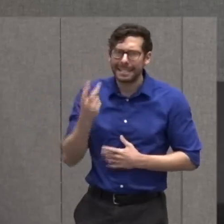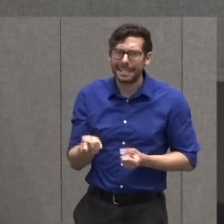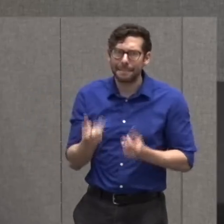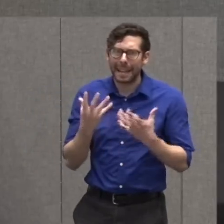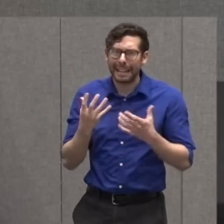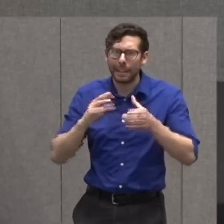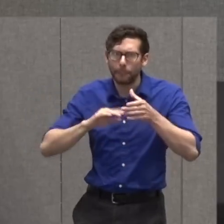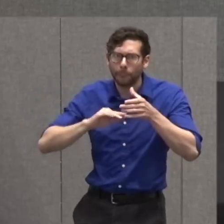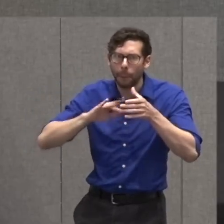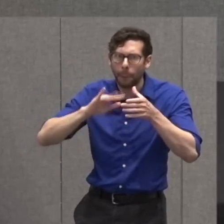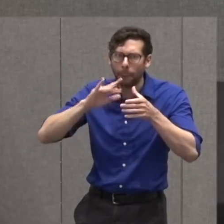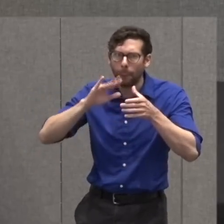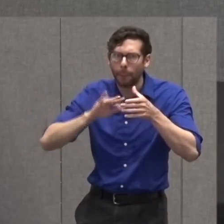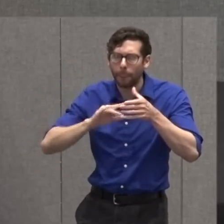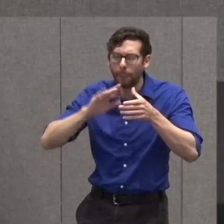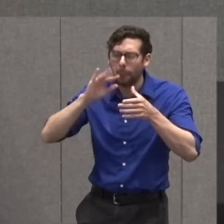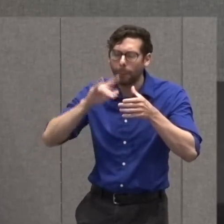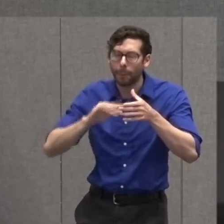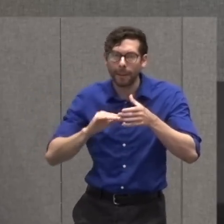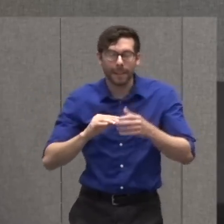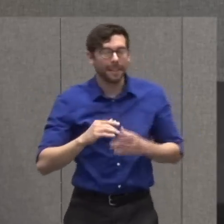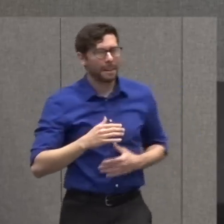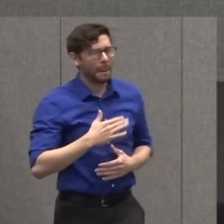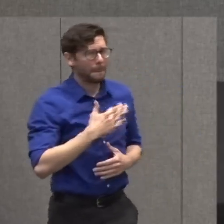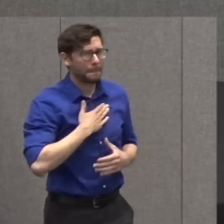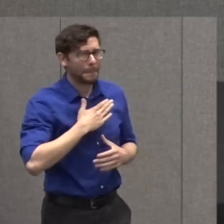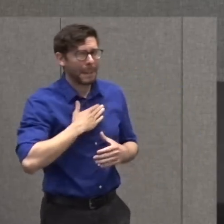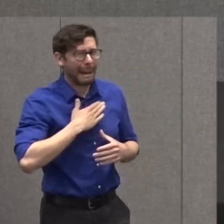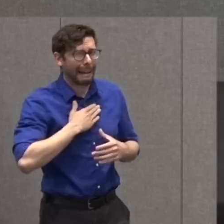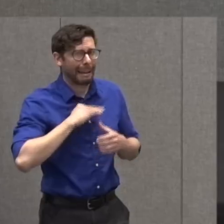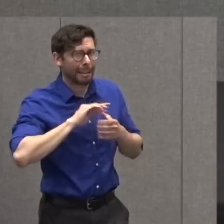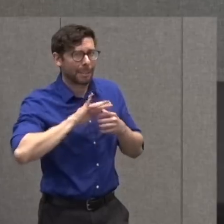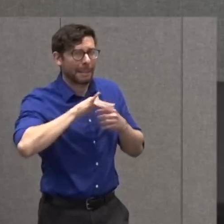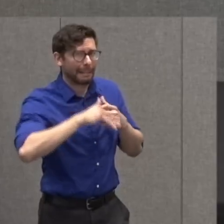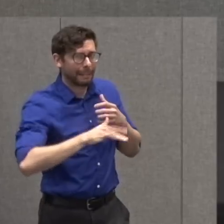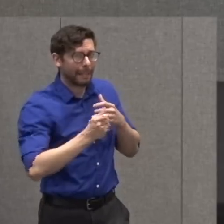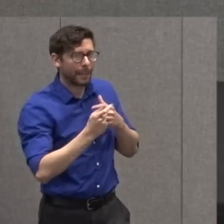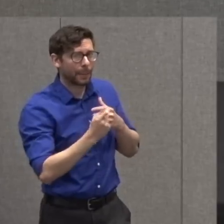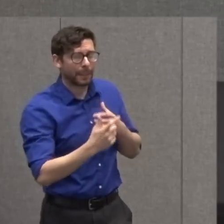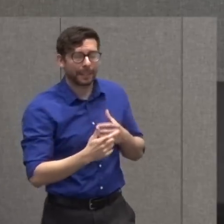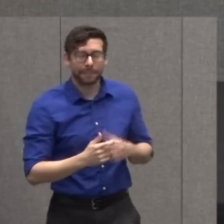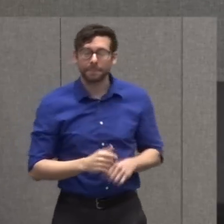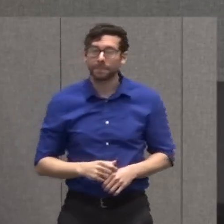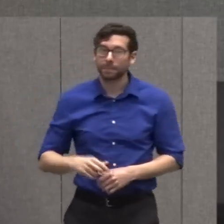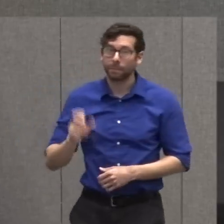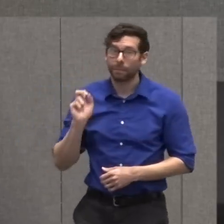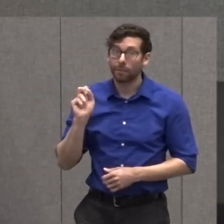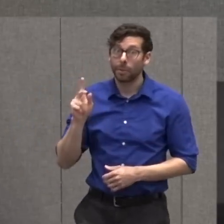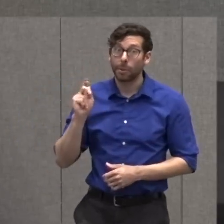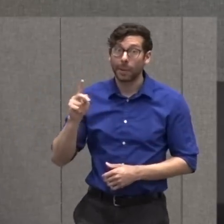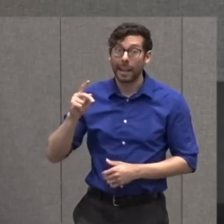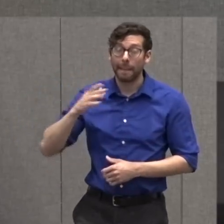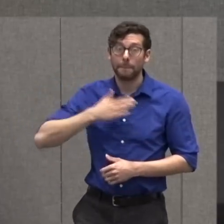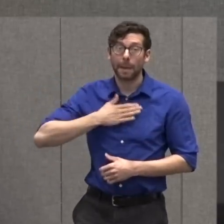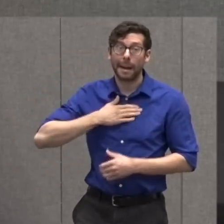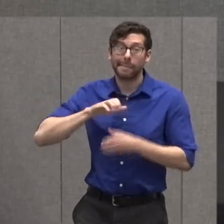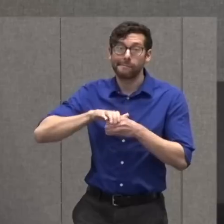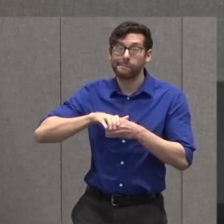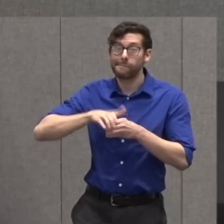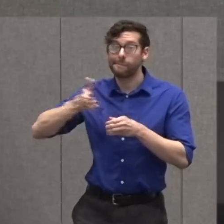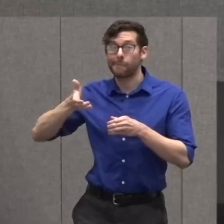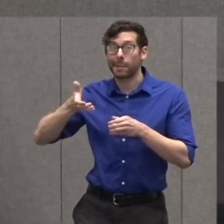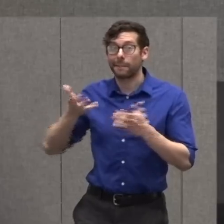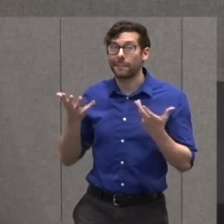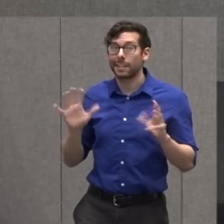spilling, but you know. I'm not Hopefully even it- done opening it. There we go. Okay, mine is open, Miss Grove. All right, fill it